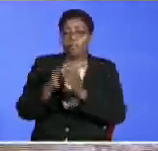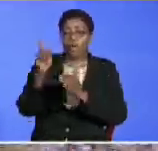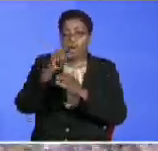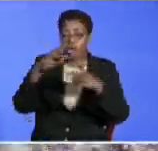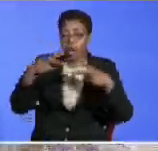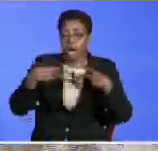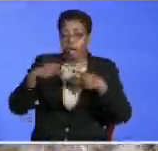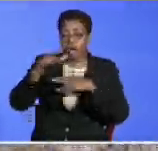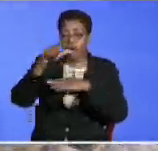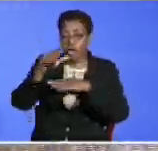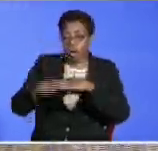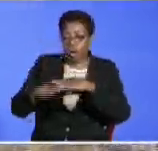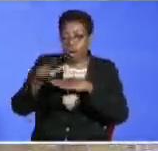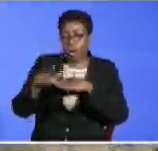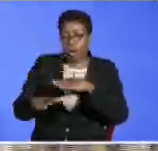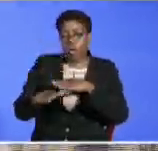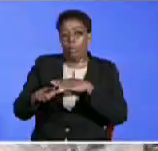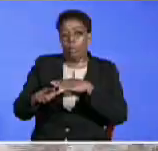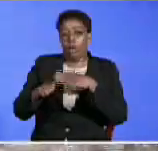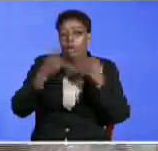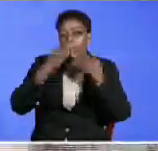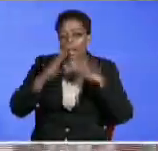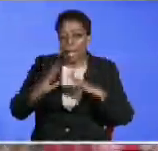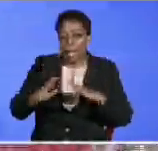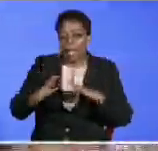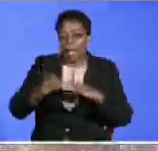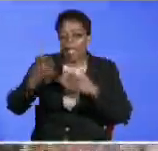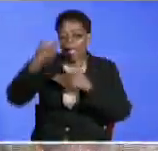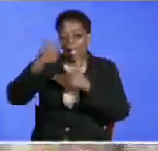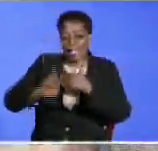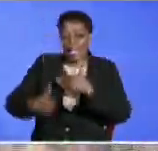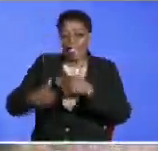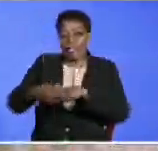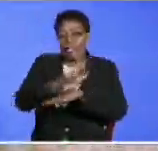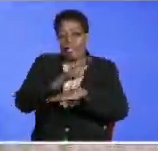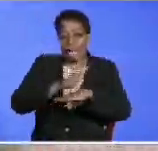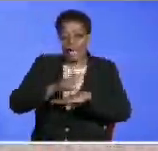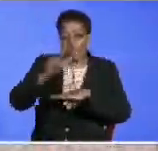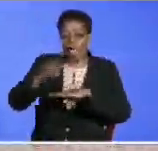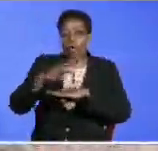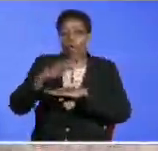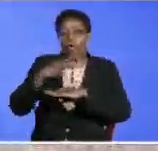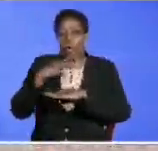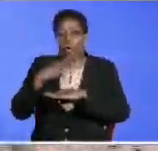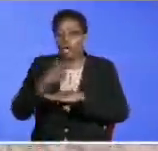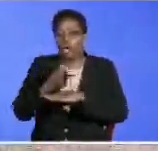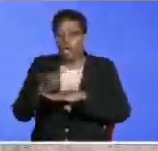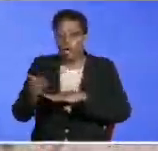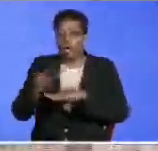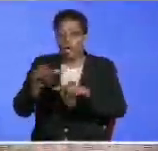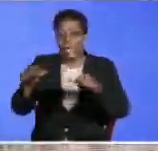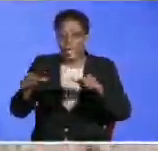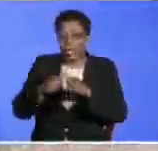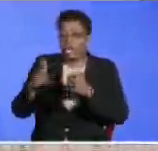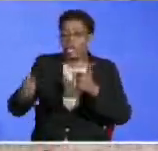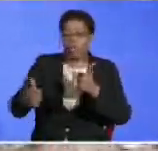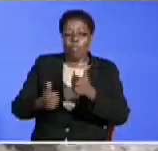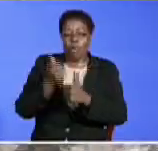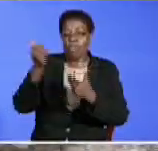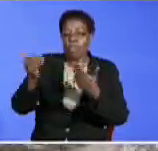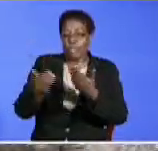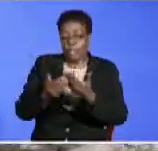leeward side of an island, or where we say the calmer side of an island that has a lot of shallow water, these places are actually the most